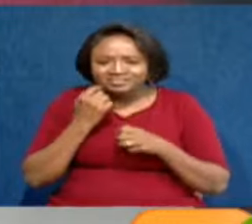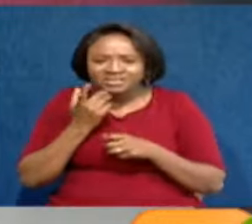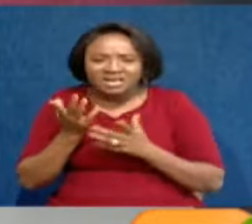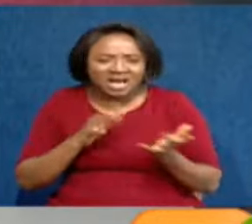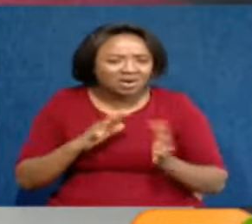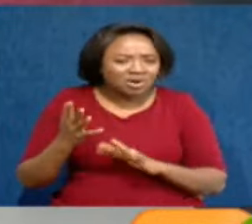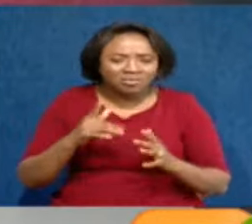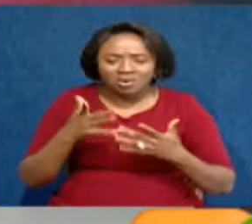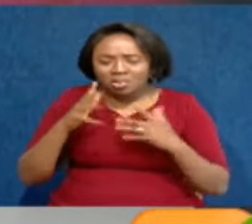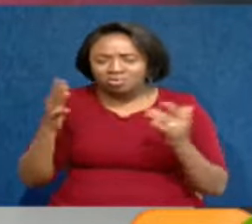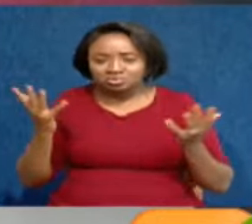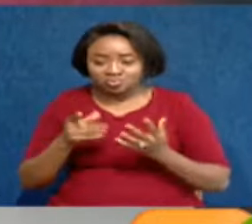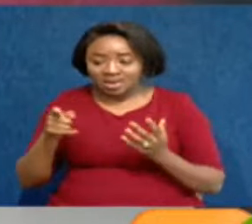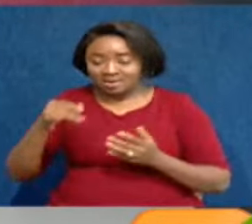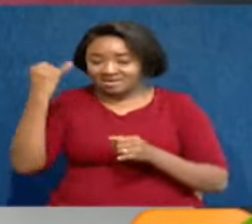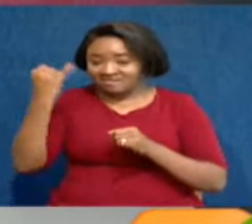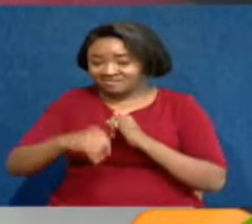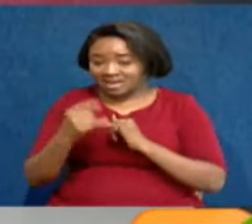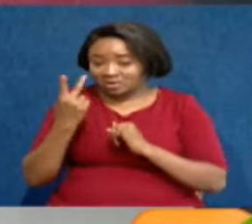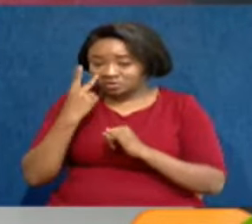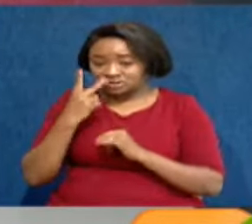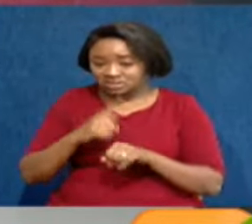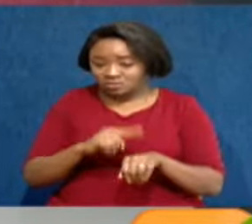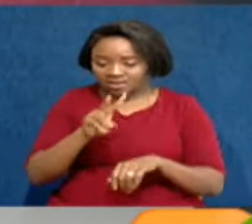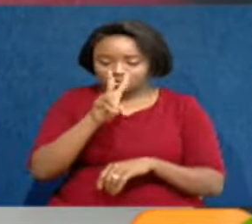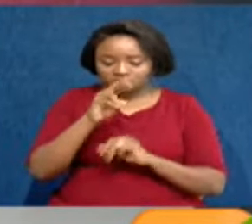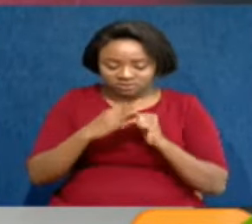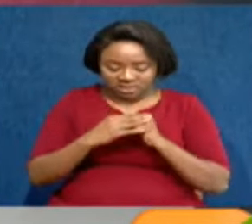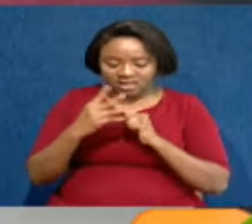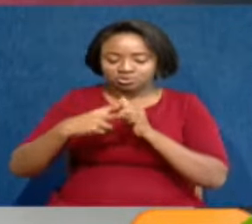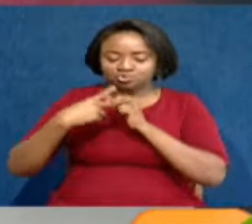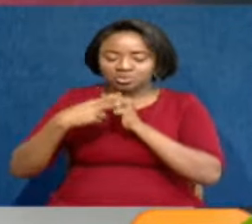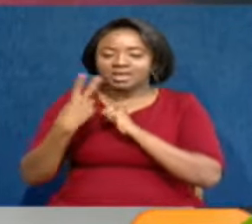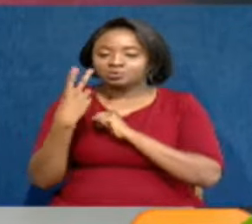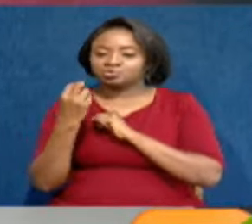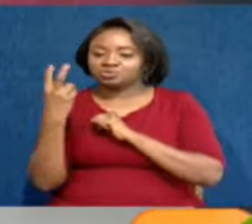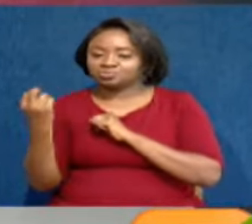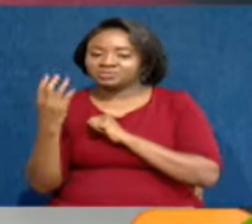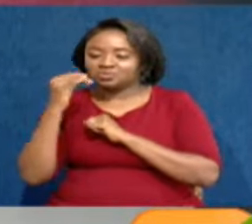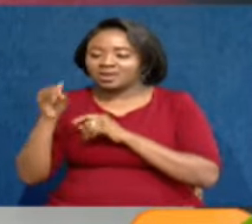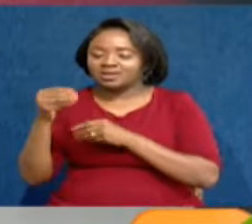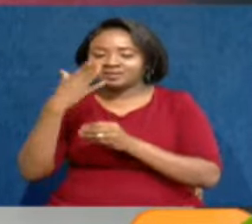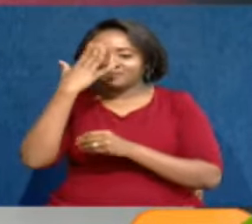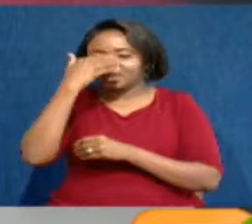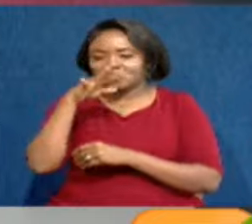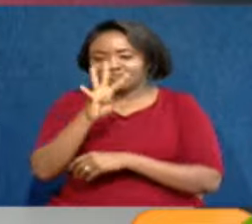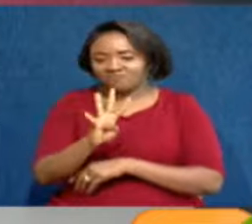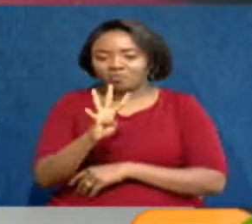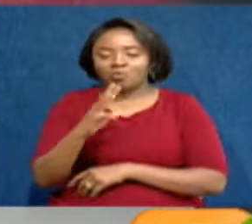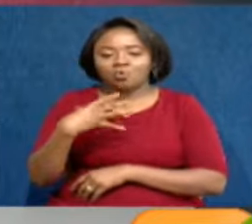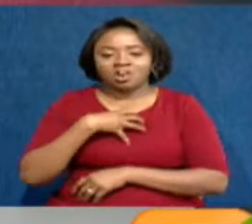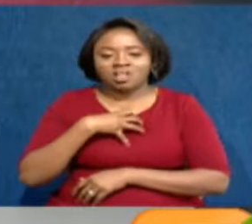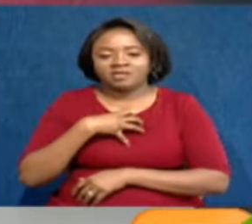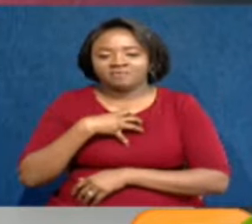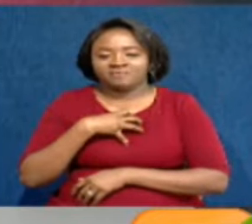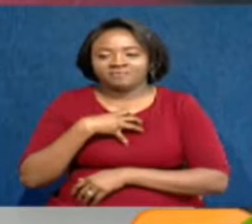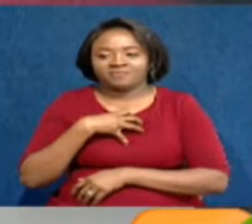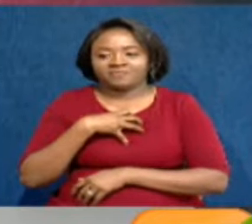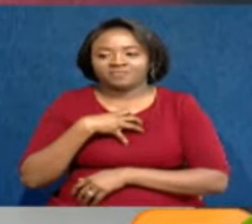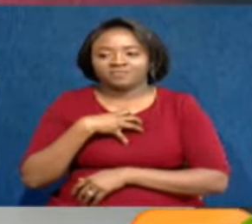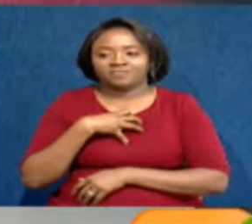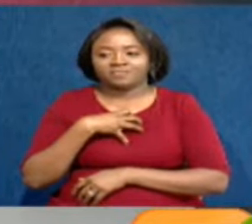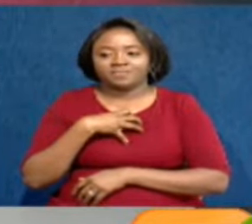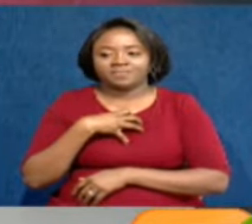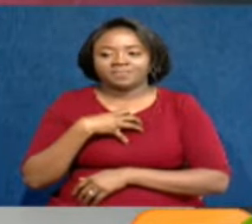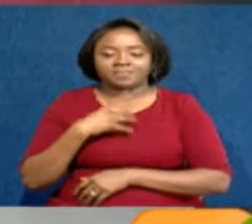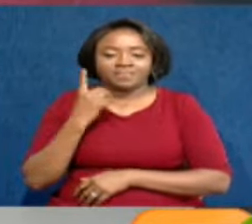was last seen on the 29th of July 2020 after she was granted a four-day leave by her seniors. Crispin